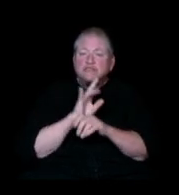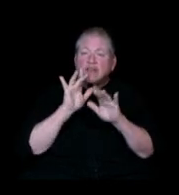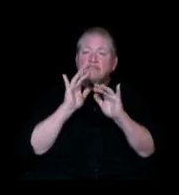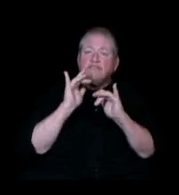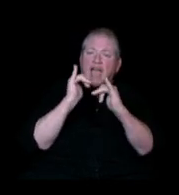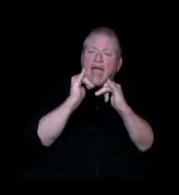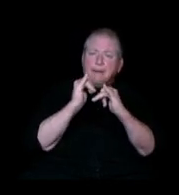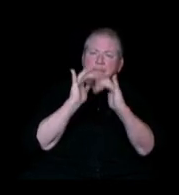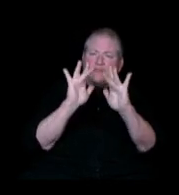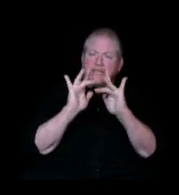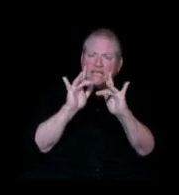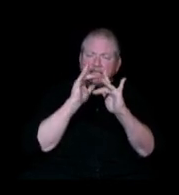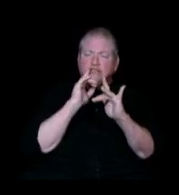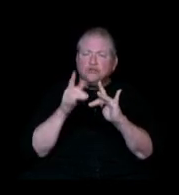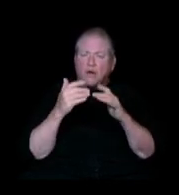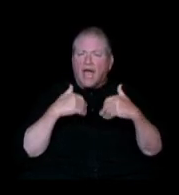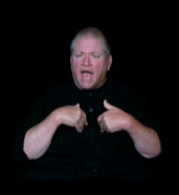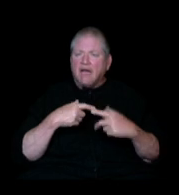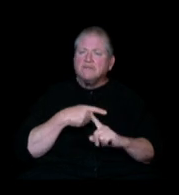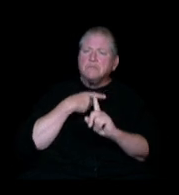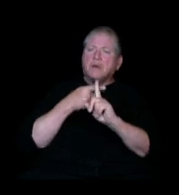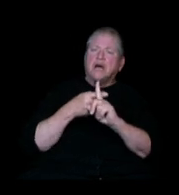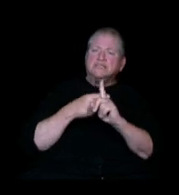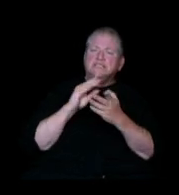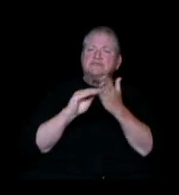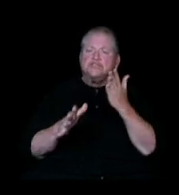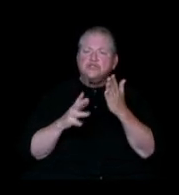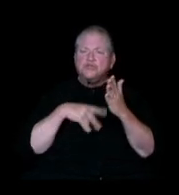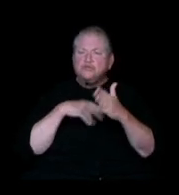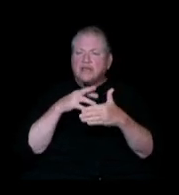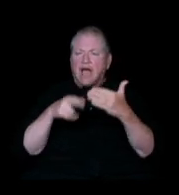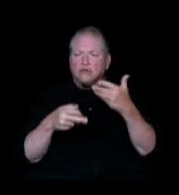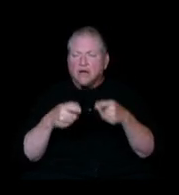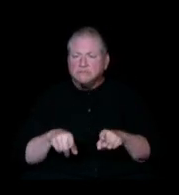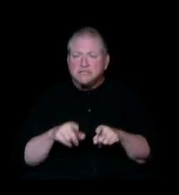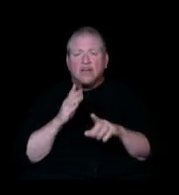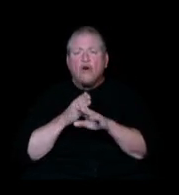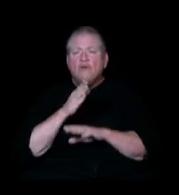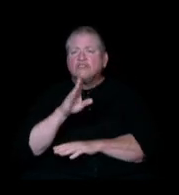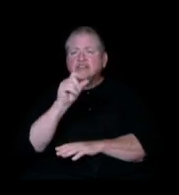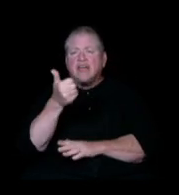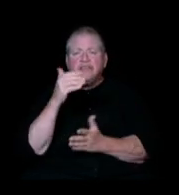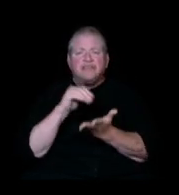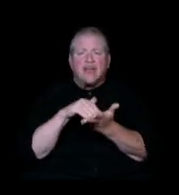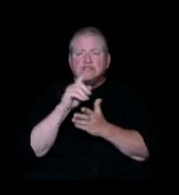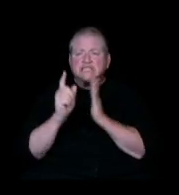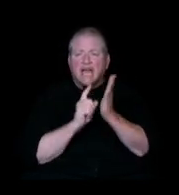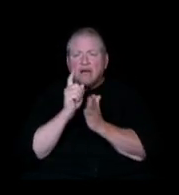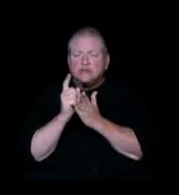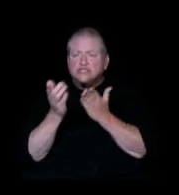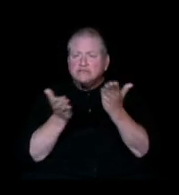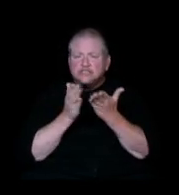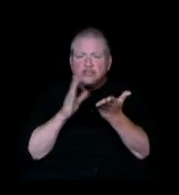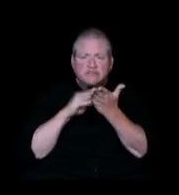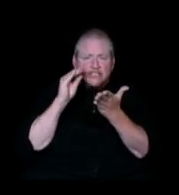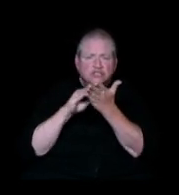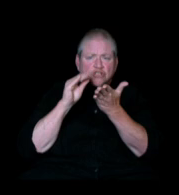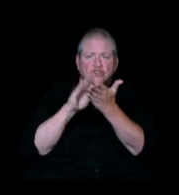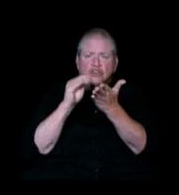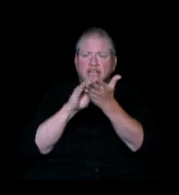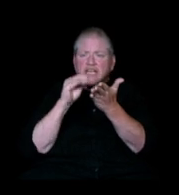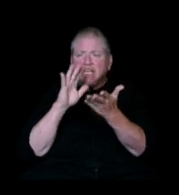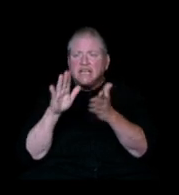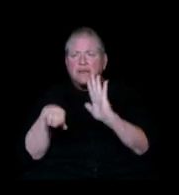to enhance positive student outcomes. Her facilitation of over 10,000 hours of service learning in the Bellingham community has